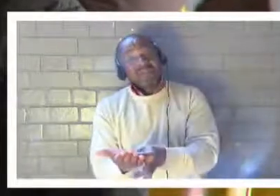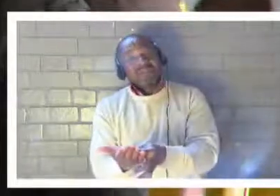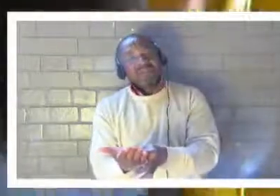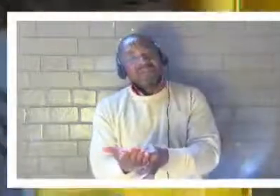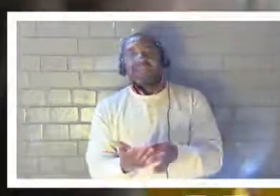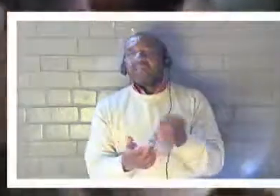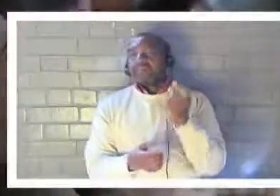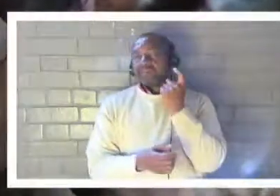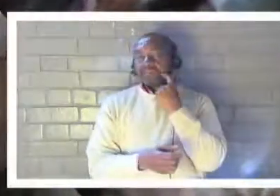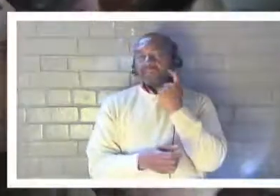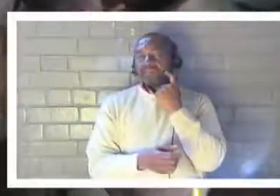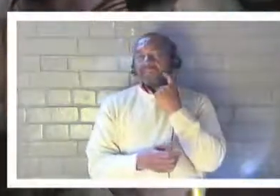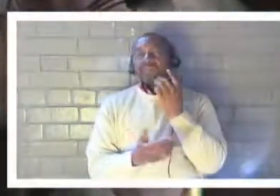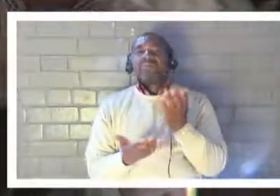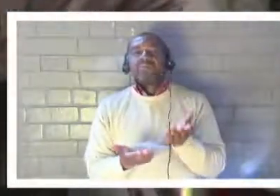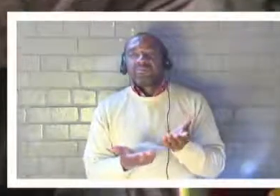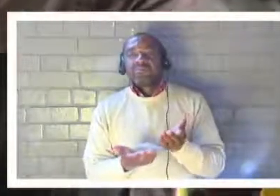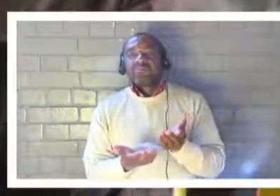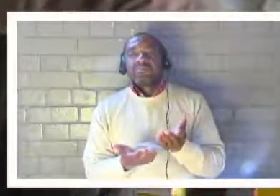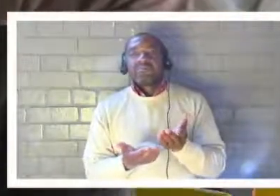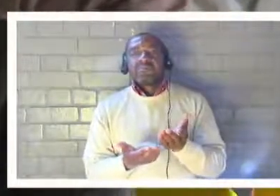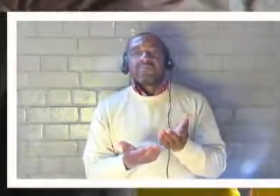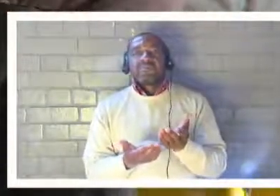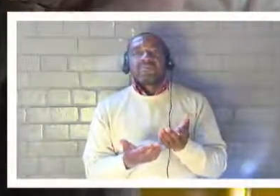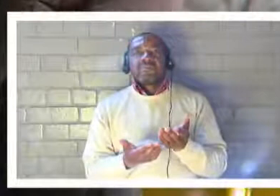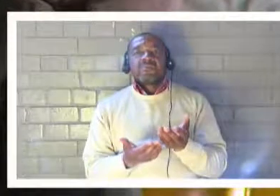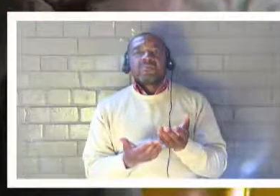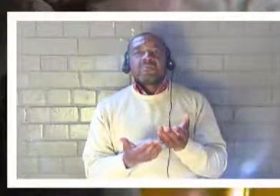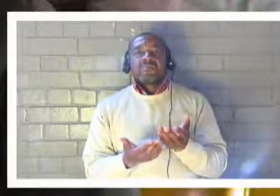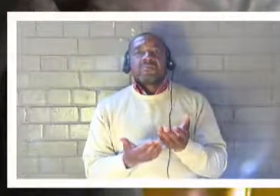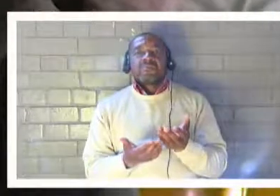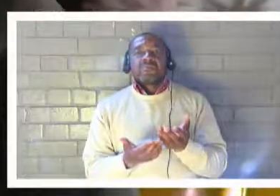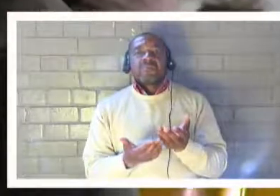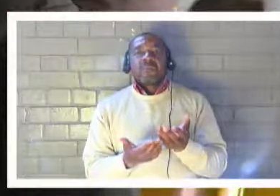Since, well, the answer was said, no, we don't have the capacity.